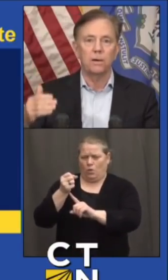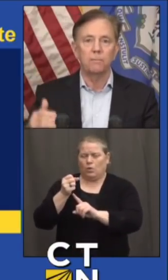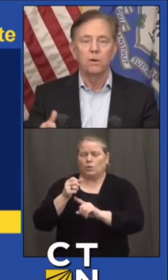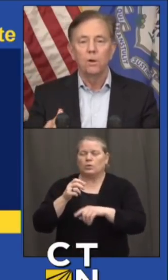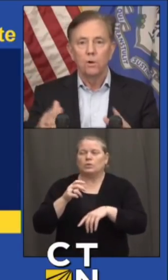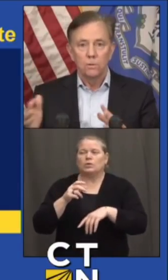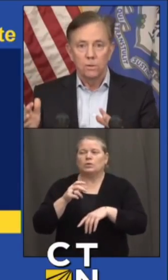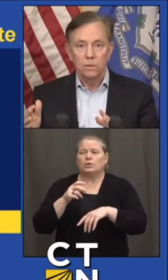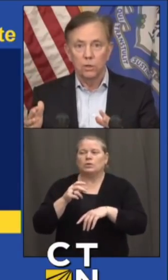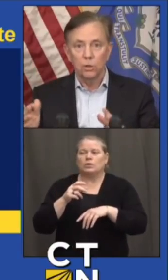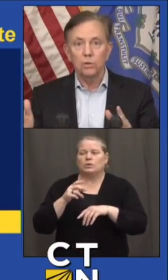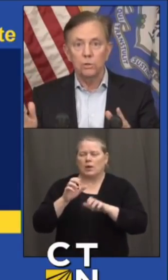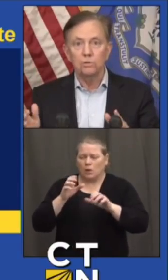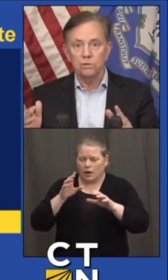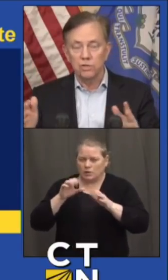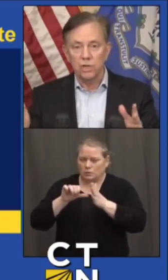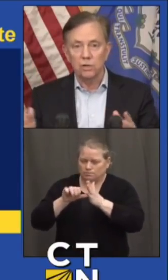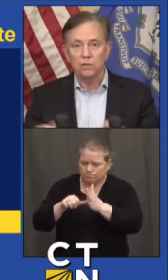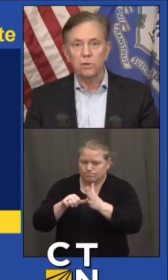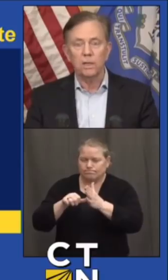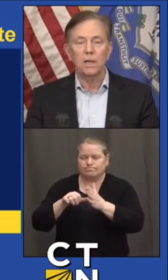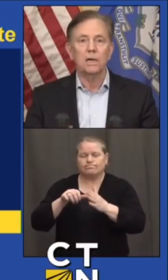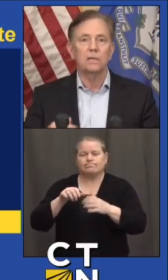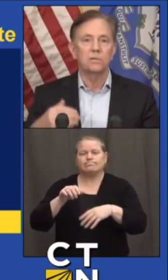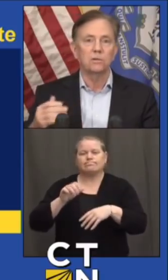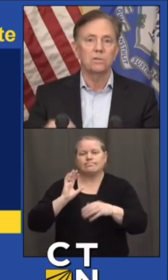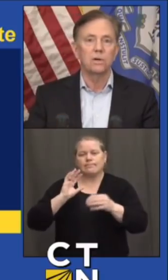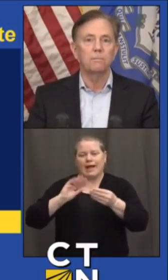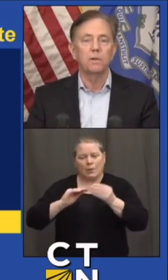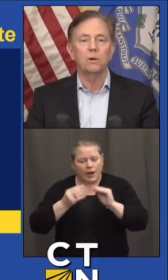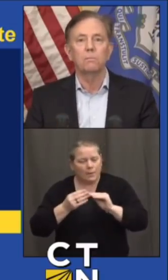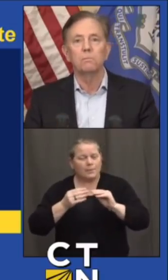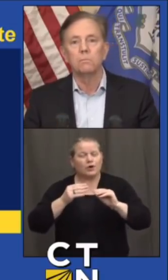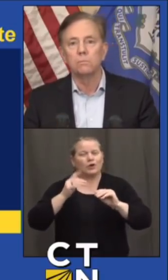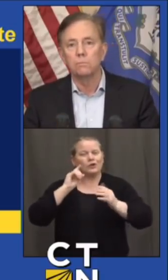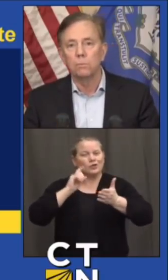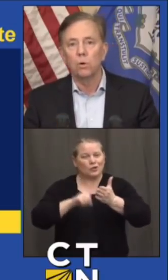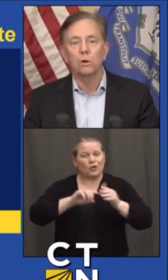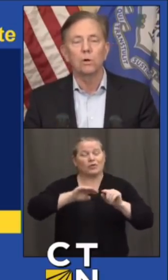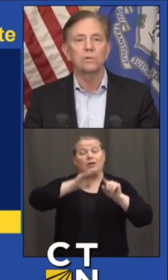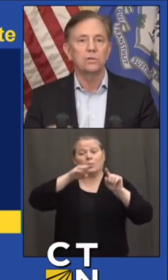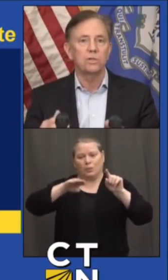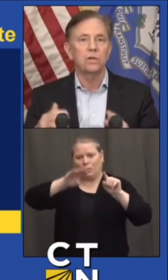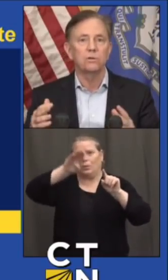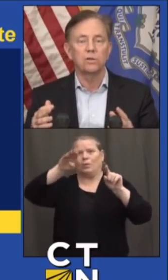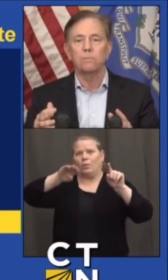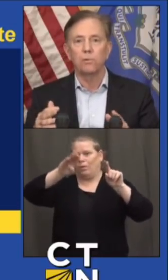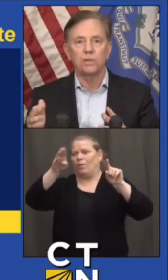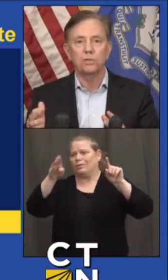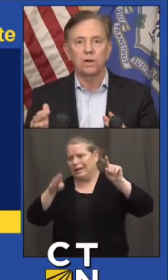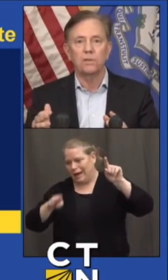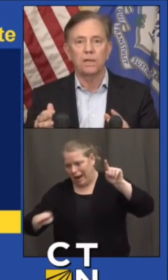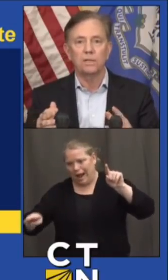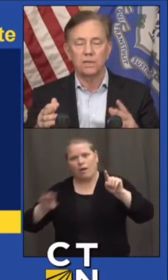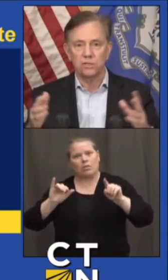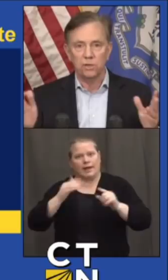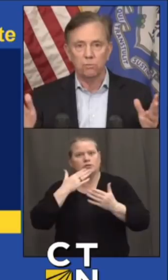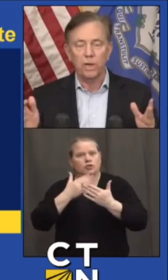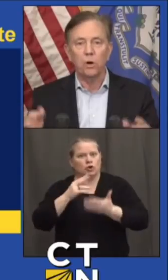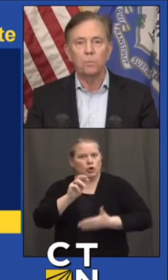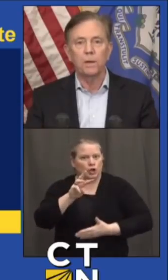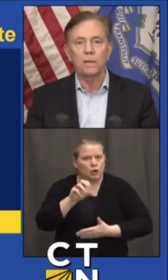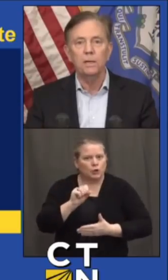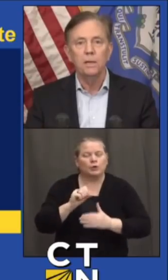of the good news you see in our trend lines, there's more urgency or some pressure, I think, to